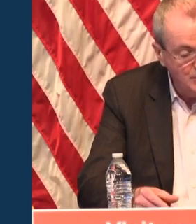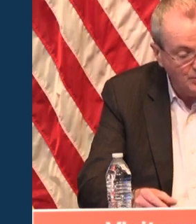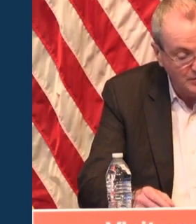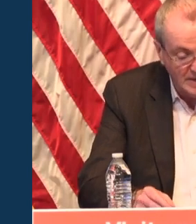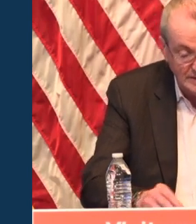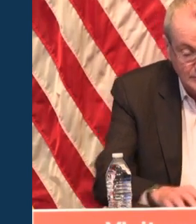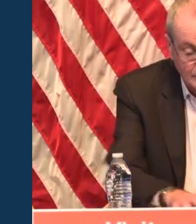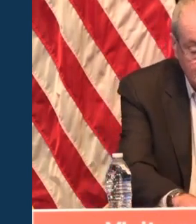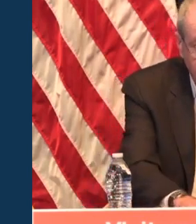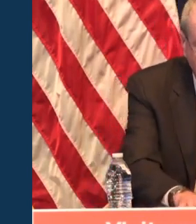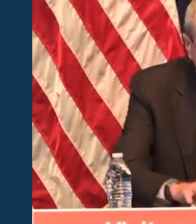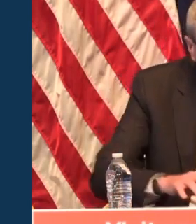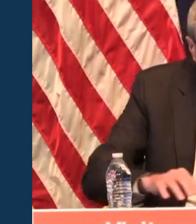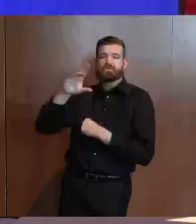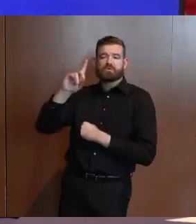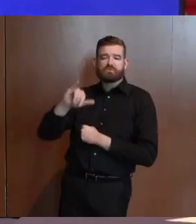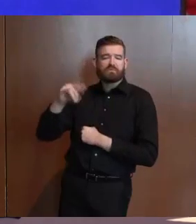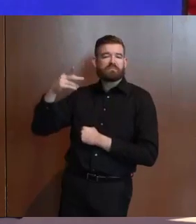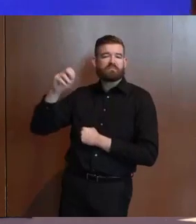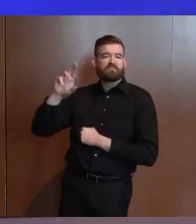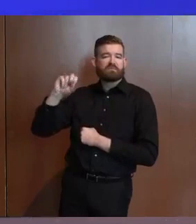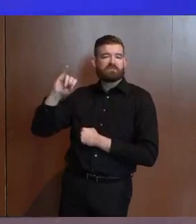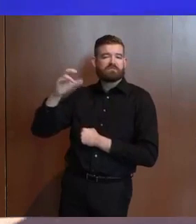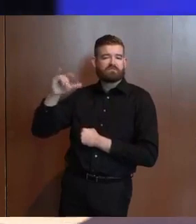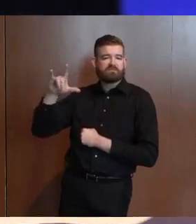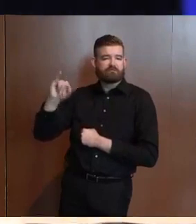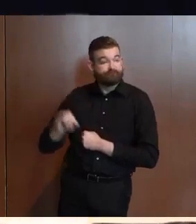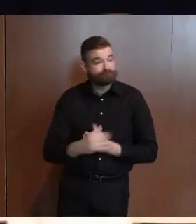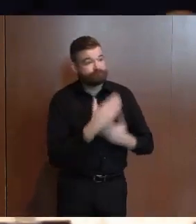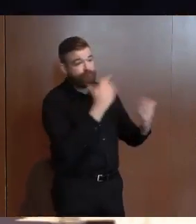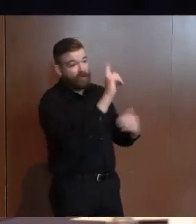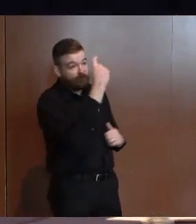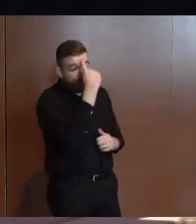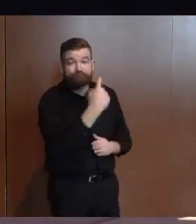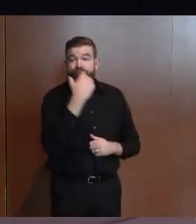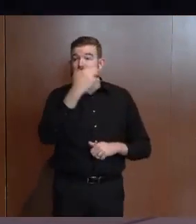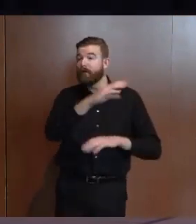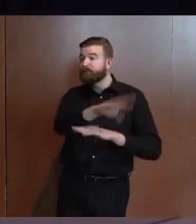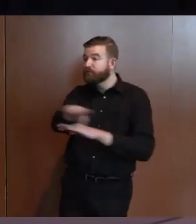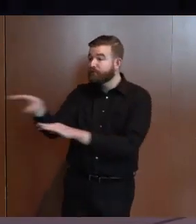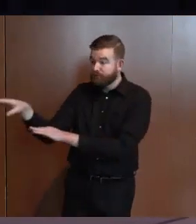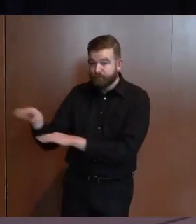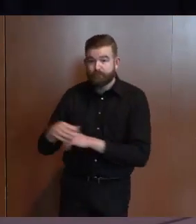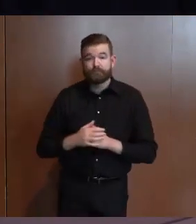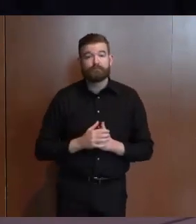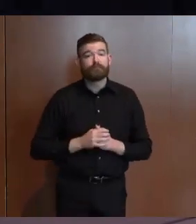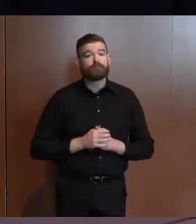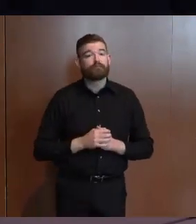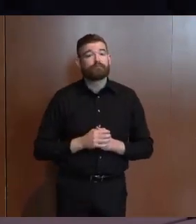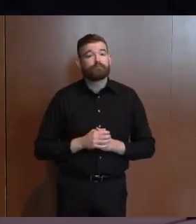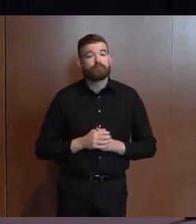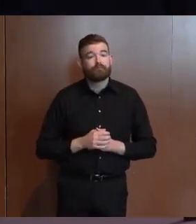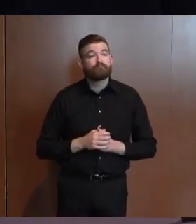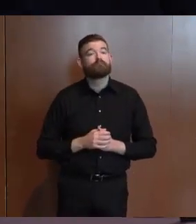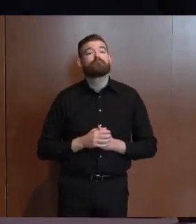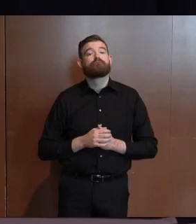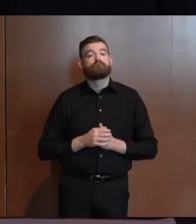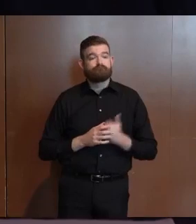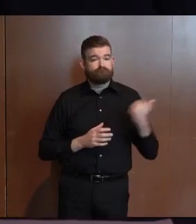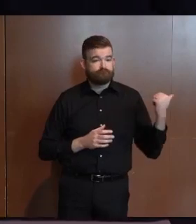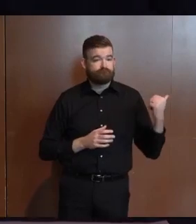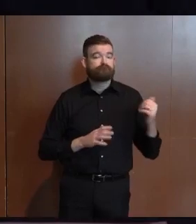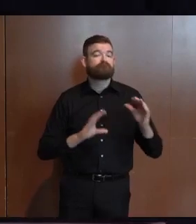Judy Persichilli. Thank you, Governor. Good afternoon. Well, as the confirmed cases of COVID-19